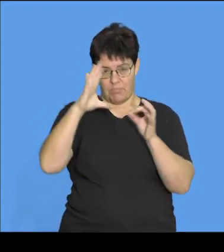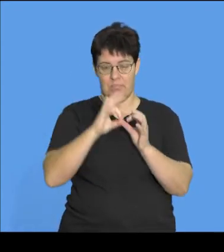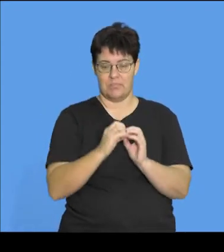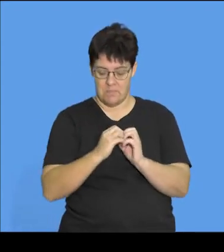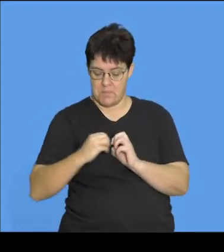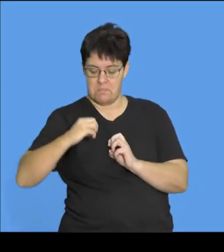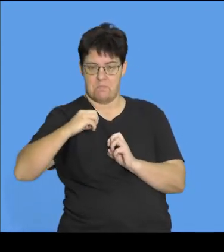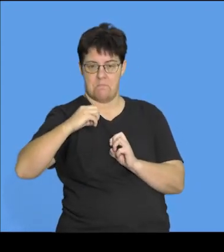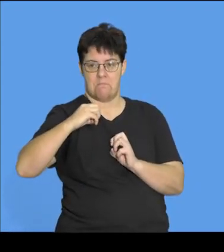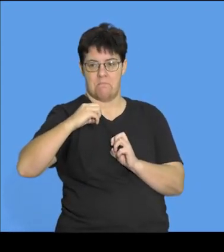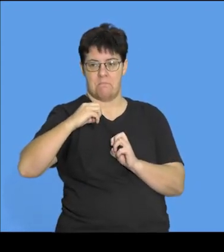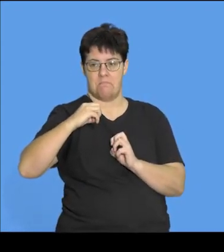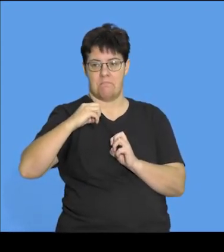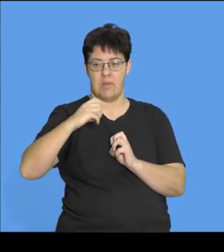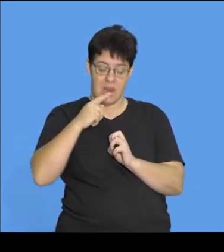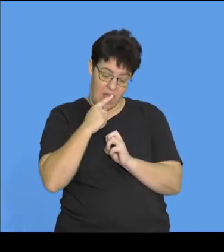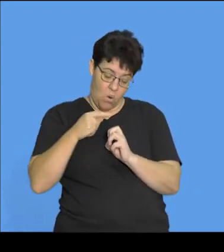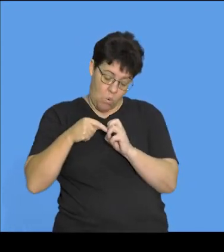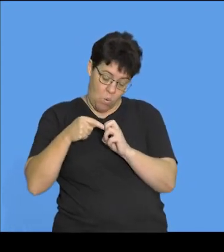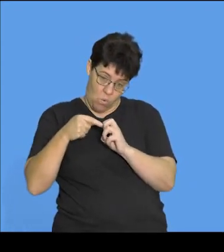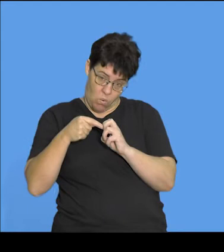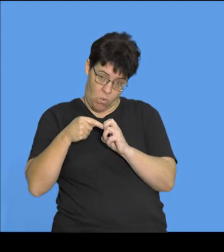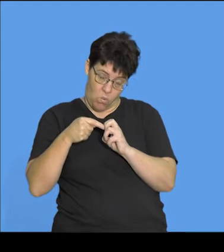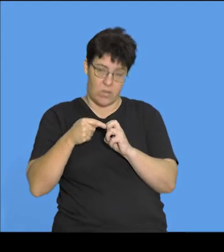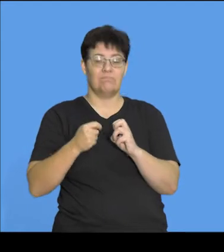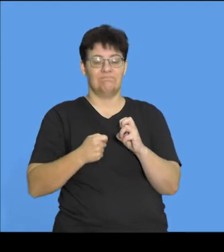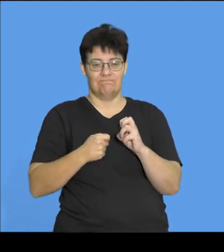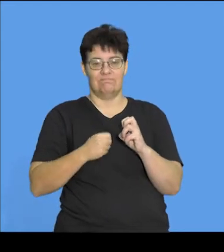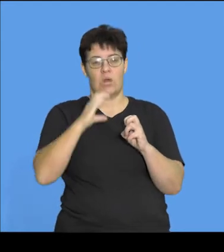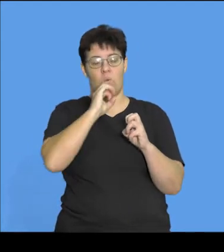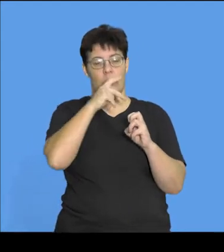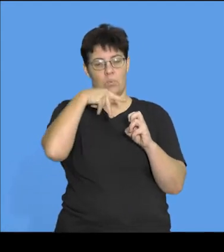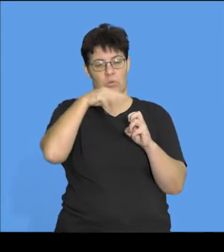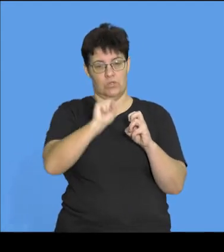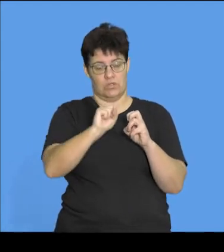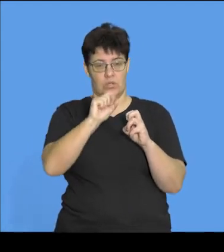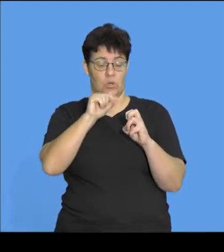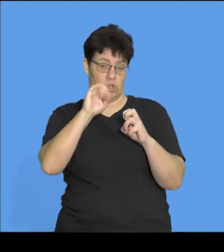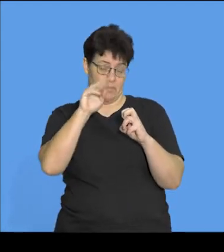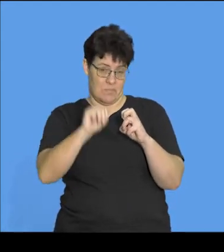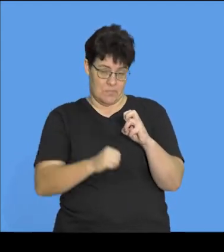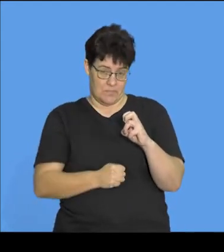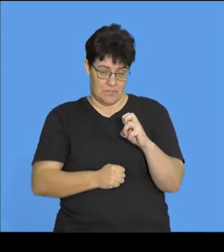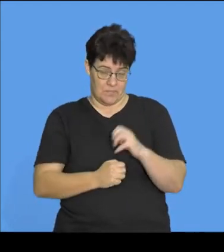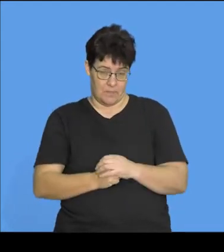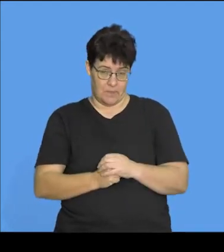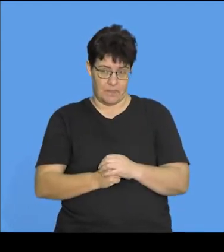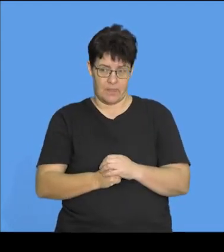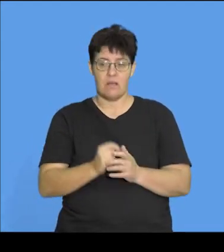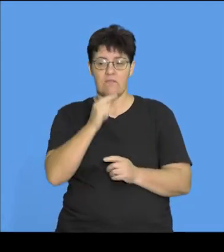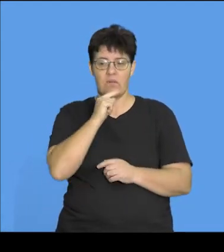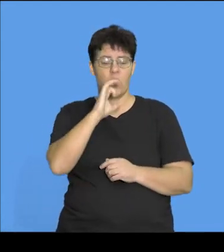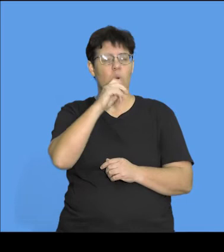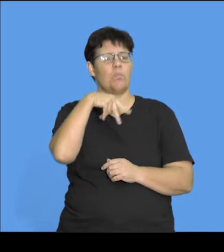and now we refer to that Graafian follicle as the corpus luteum. Again, if we try and unpack the word corpus, so